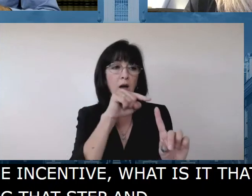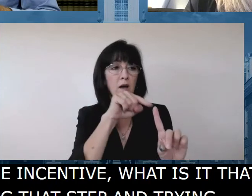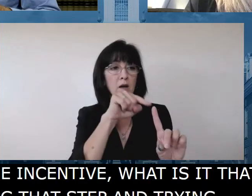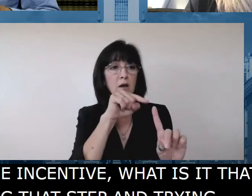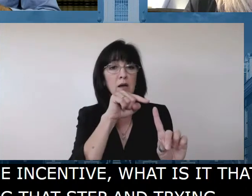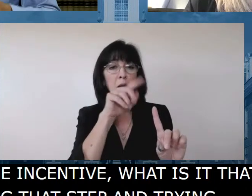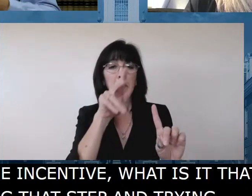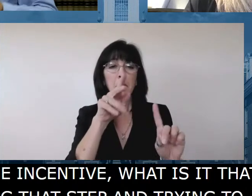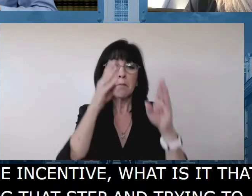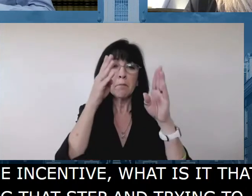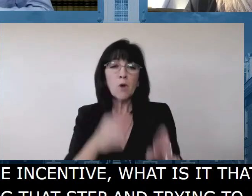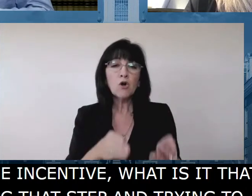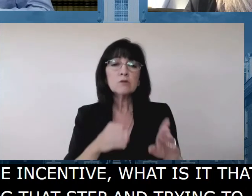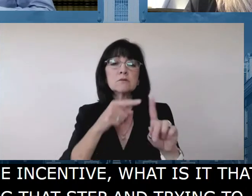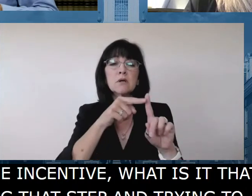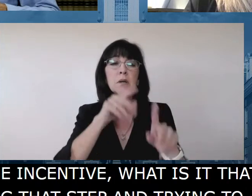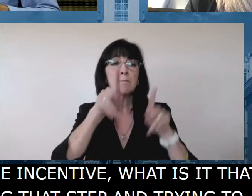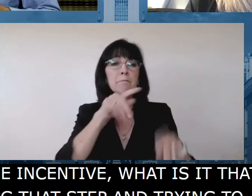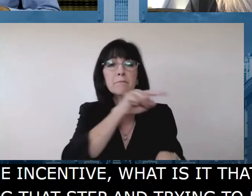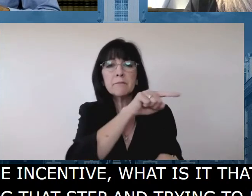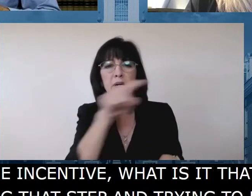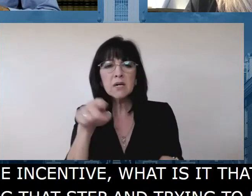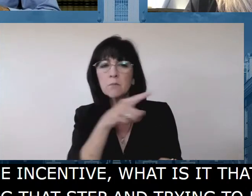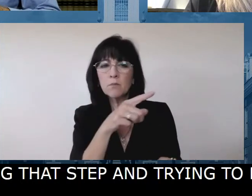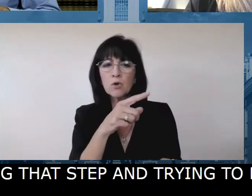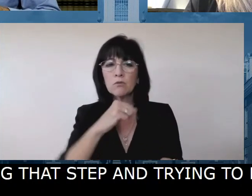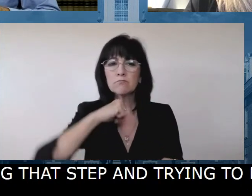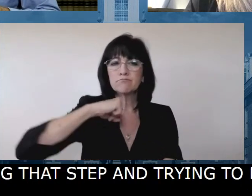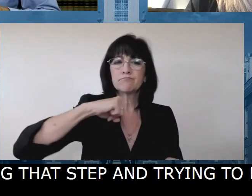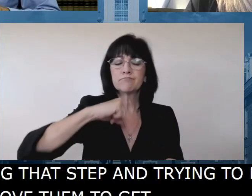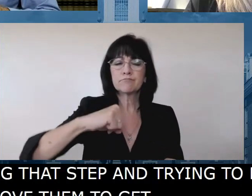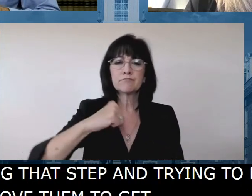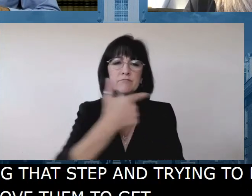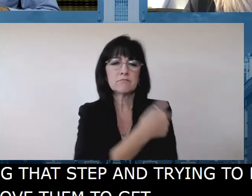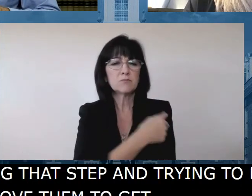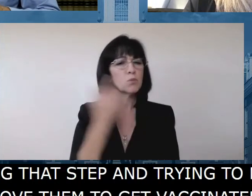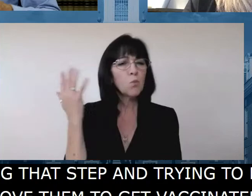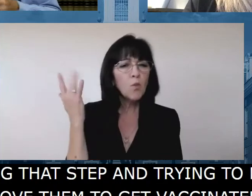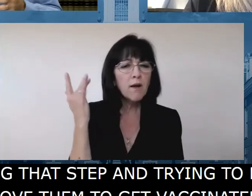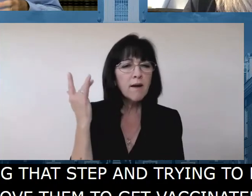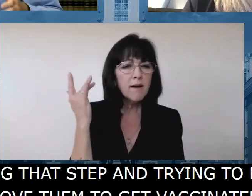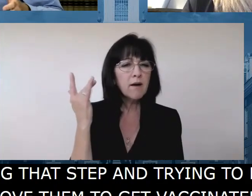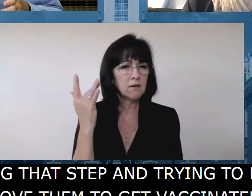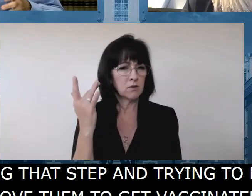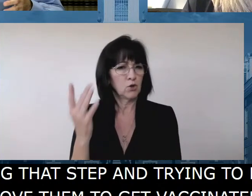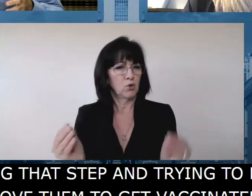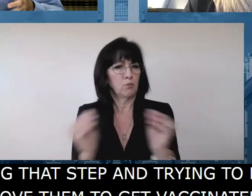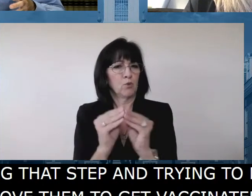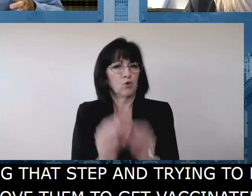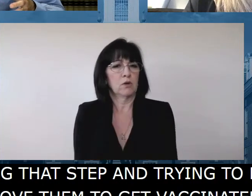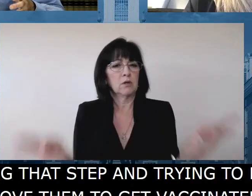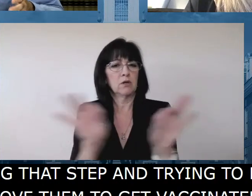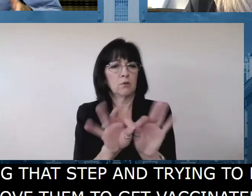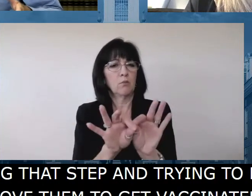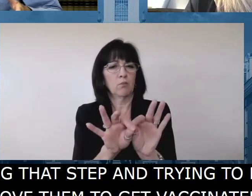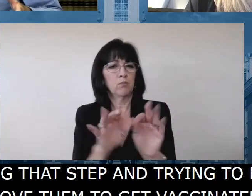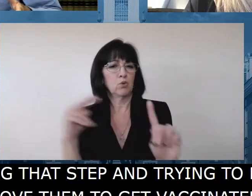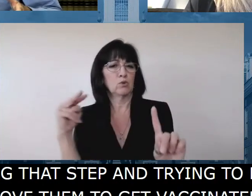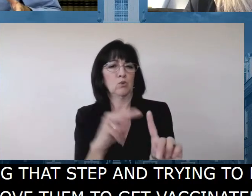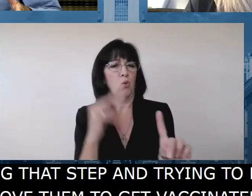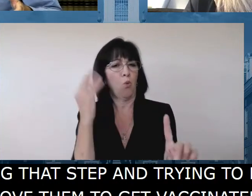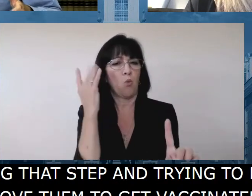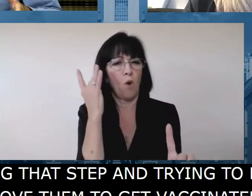and to move them to get vaccinated. We continue to chug along. 70 or almost 80%